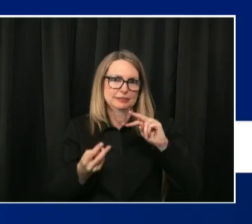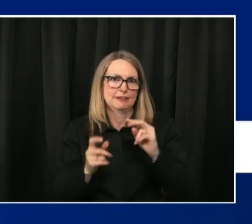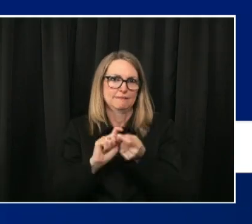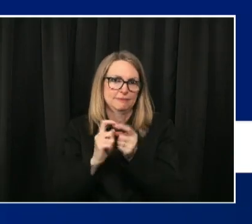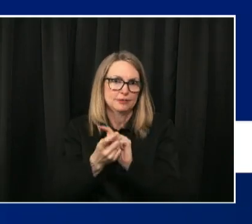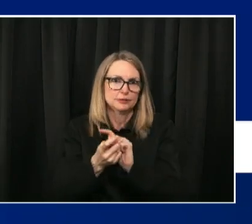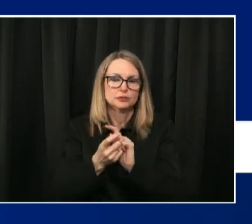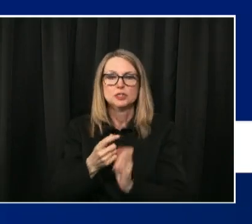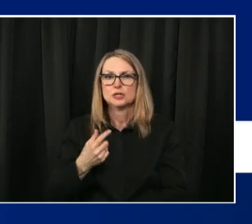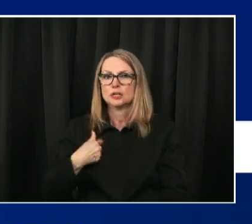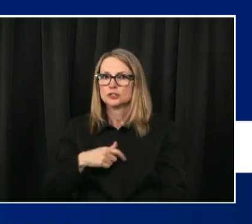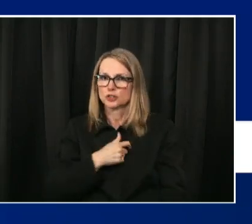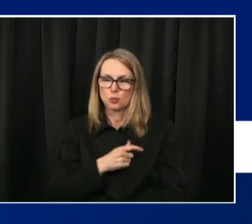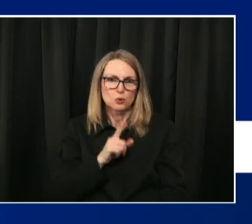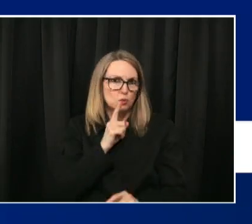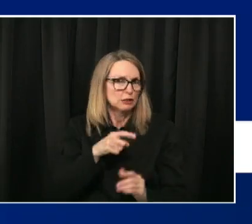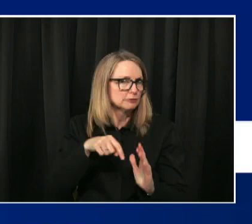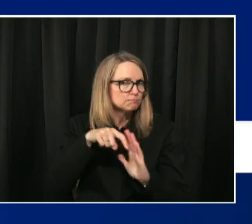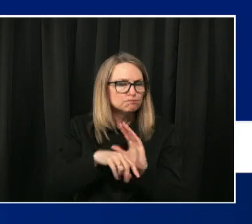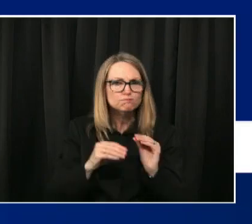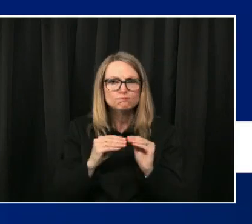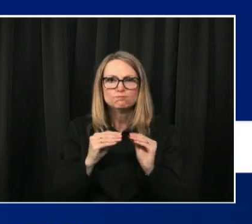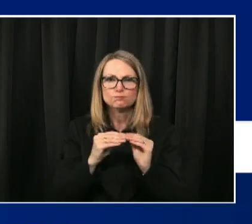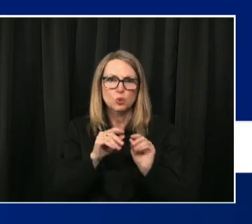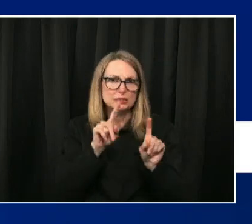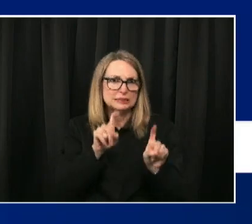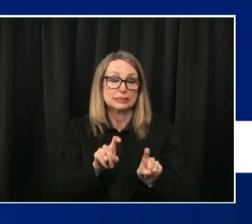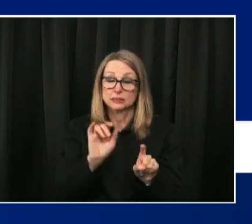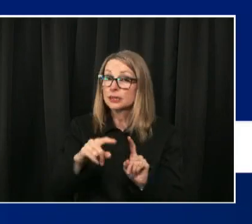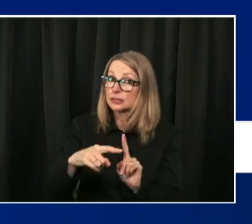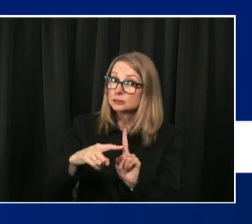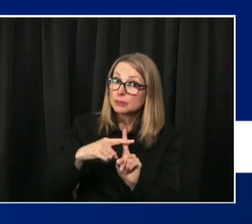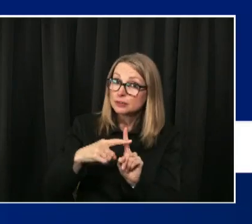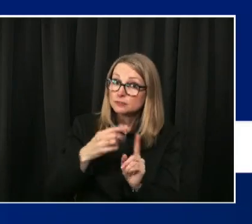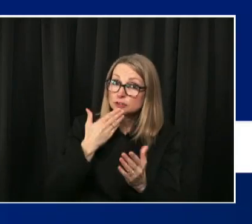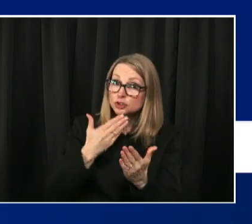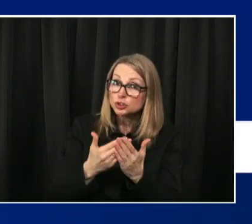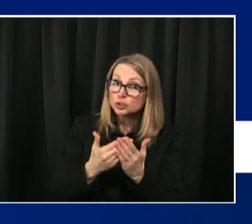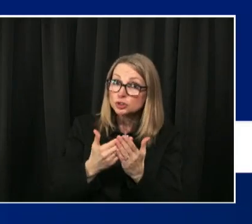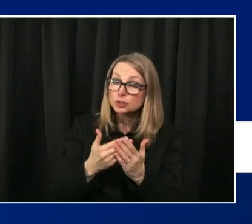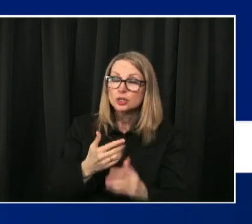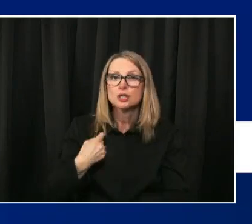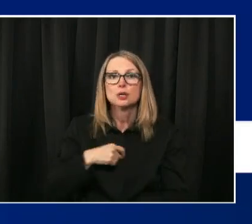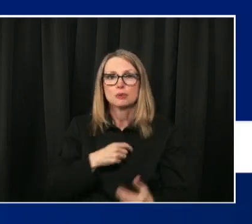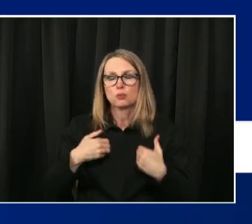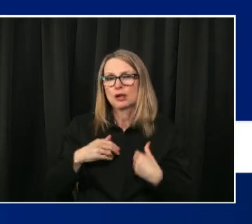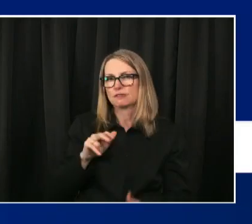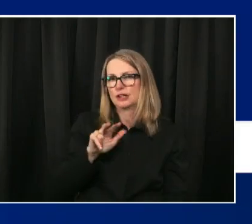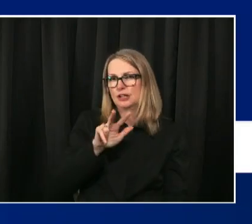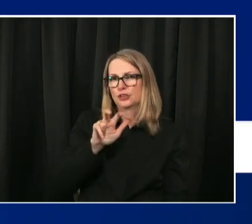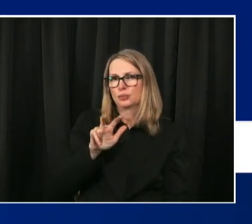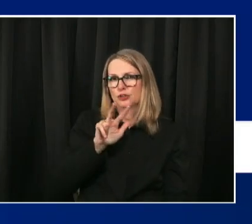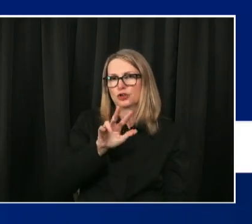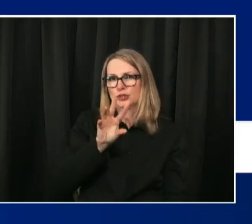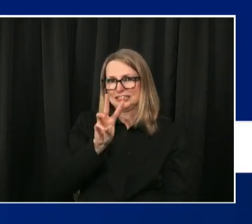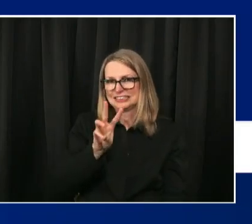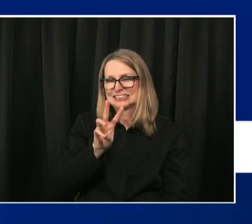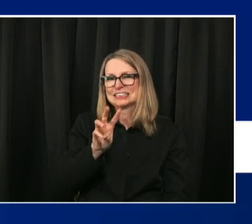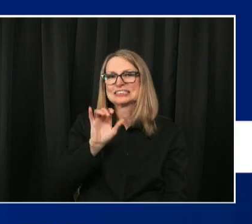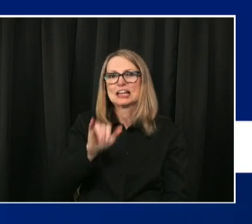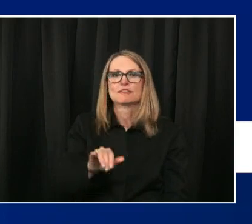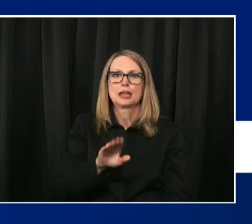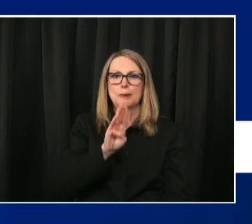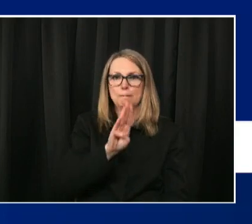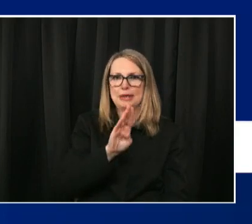have more robust surveillance available in the state, and that's a good thing at this point. But we have now 336 cases of the UK or